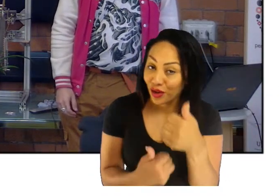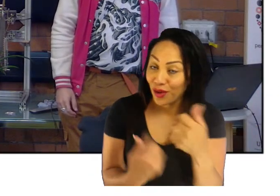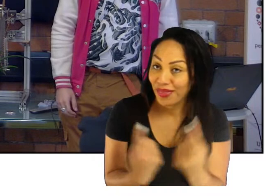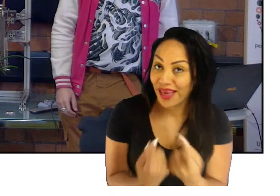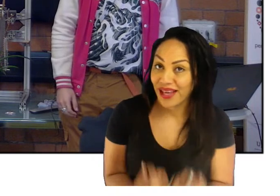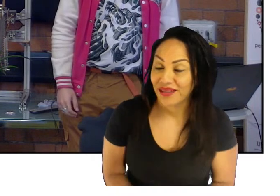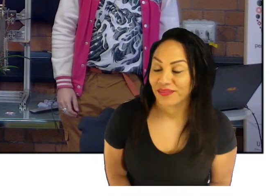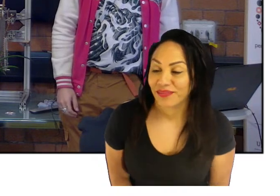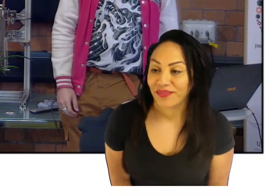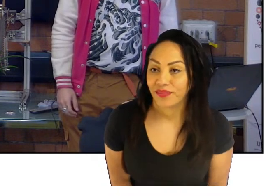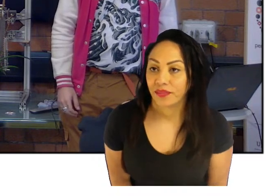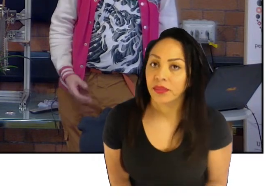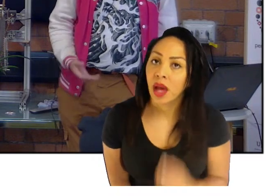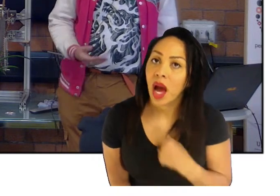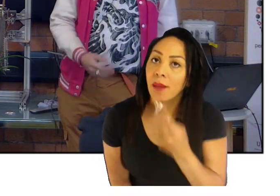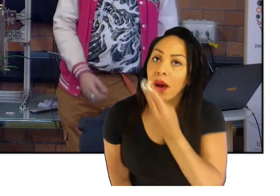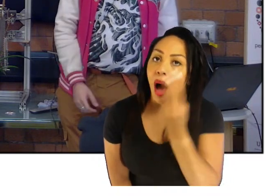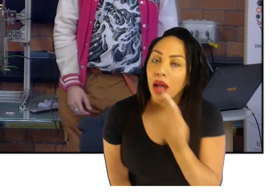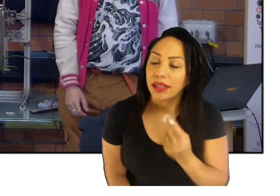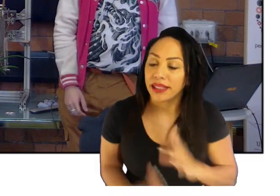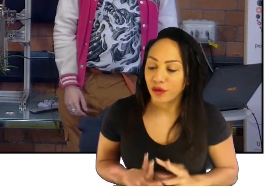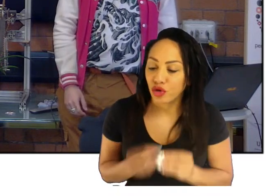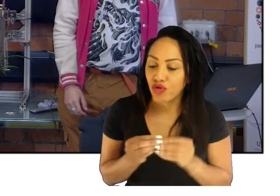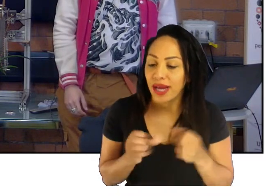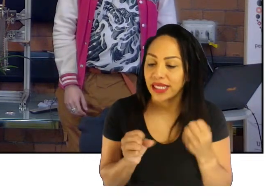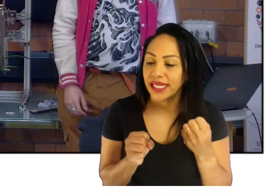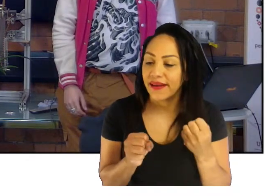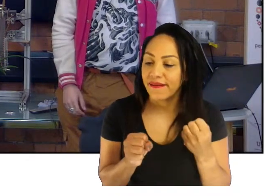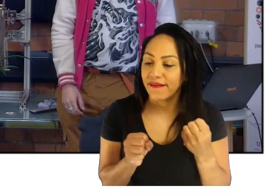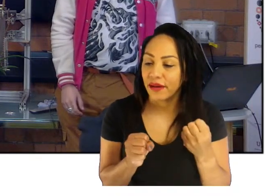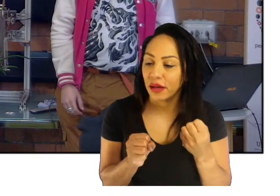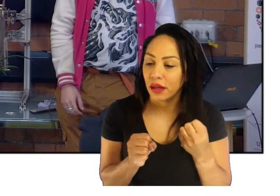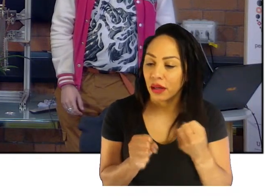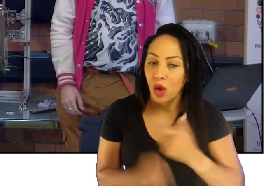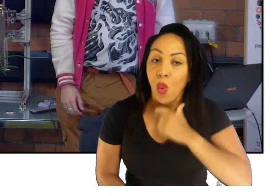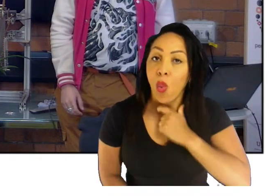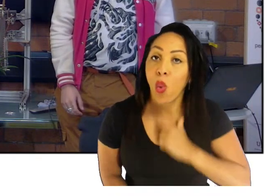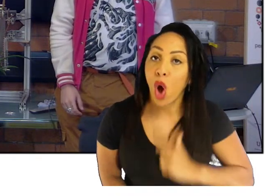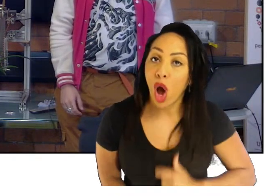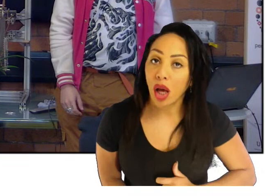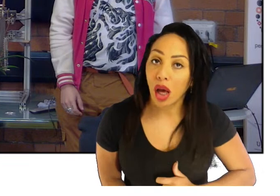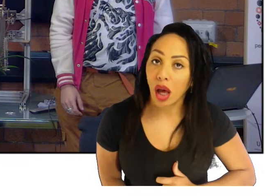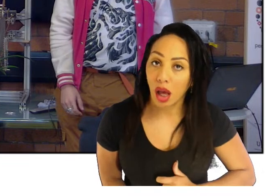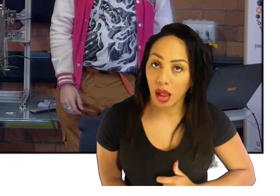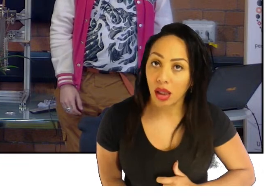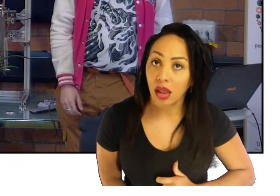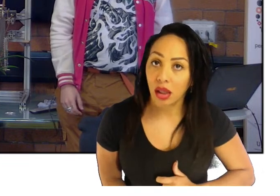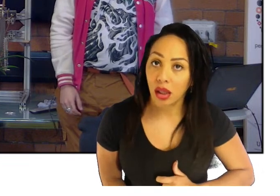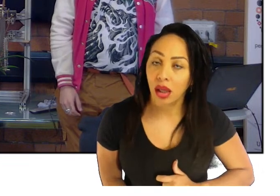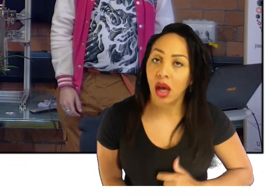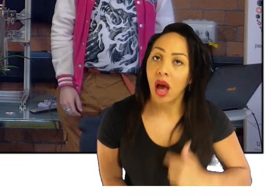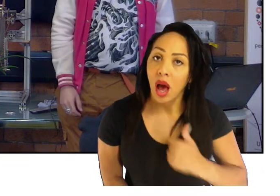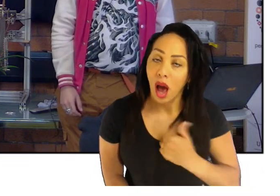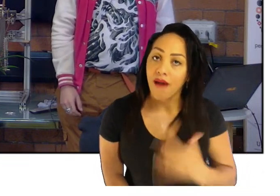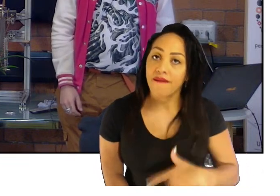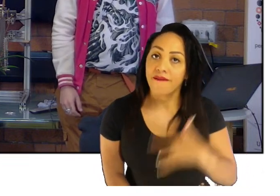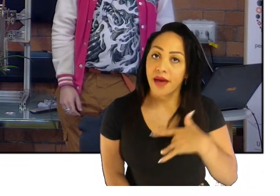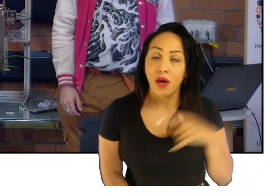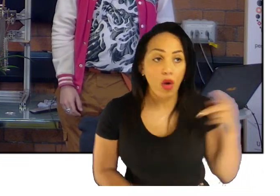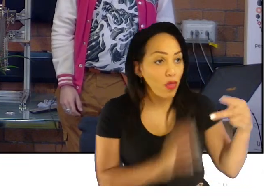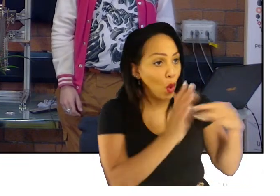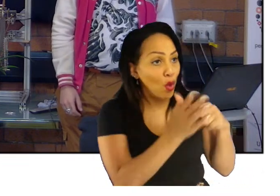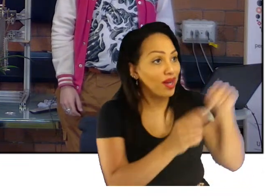an artist and creative worker, I feel like over the years I've actually been very well met by the organisations that I've worked